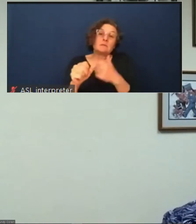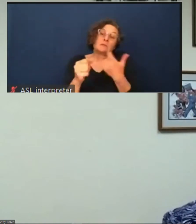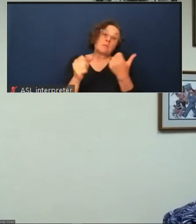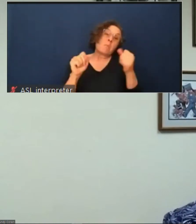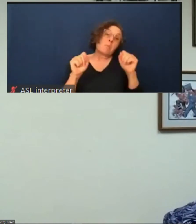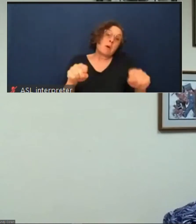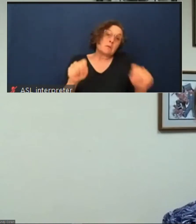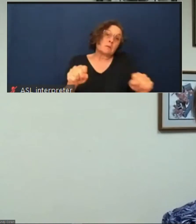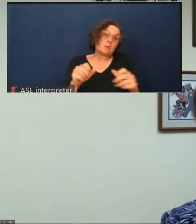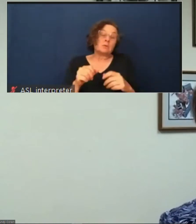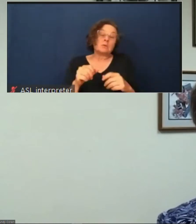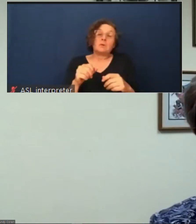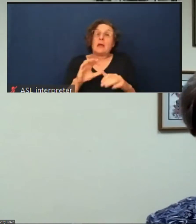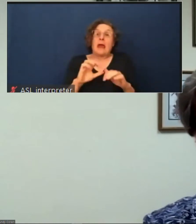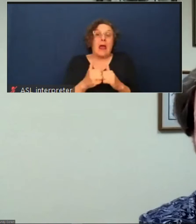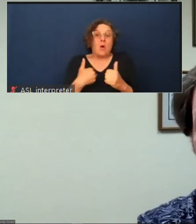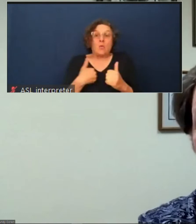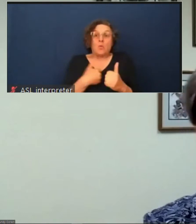course, we can't